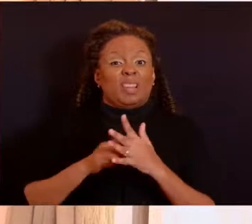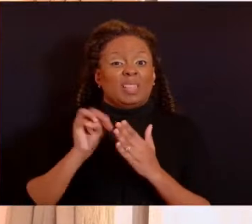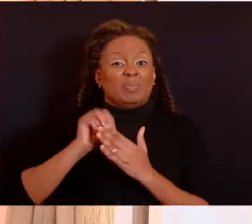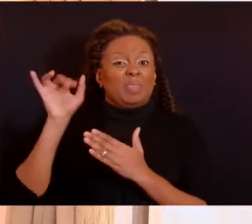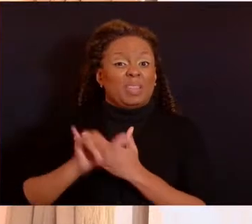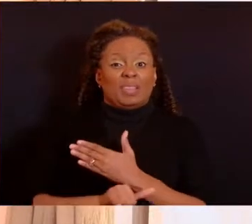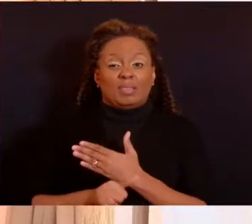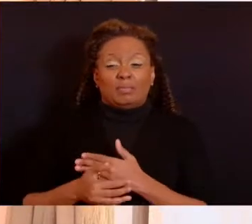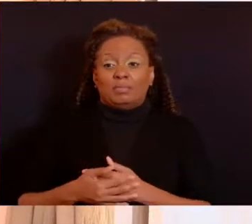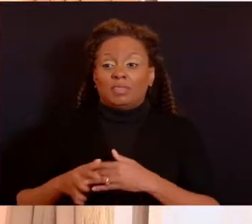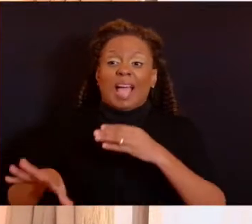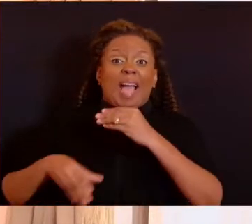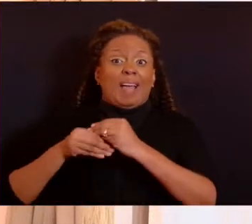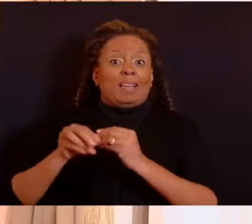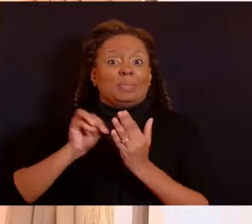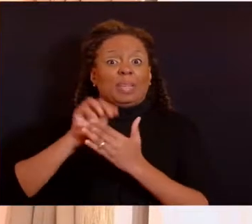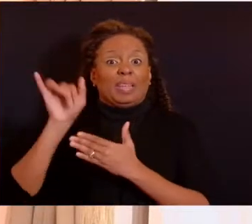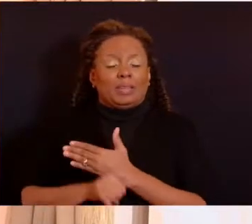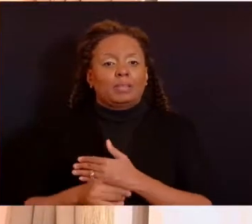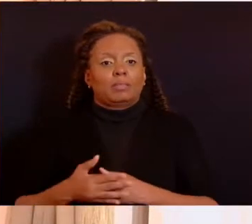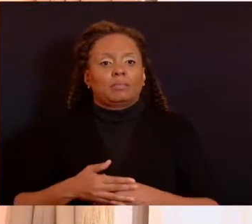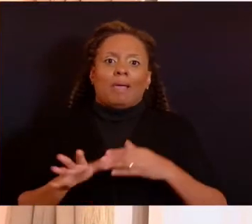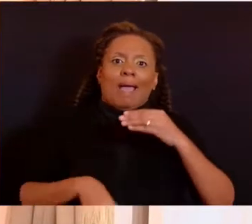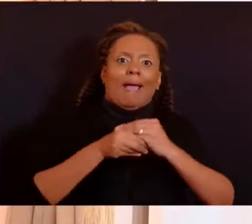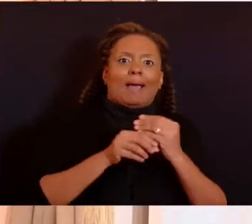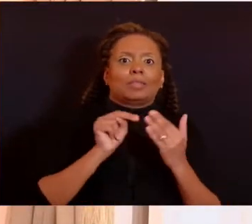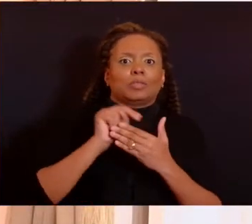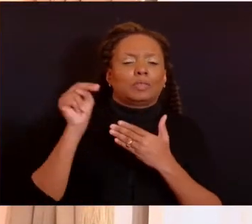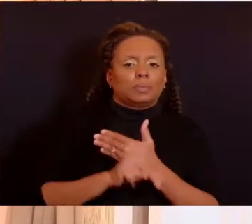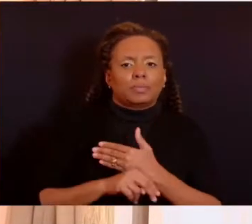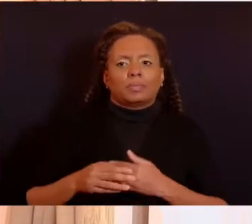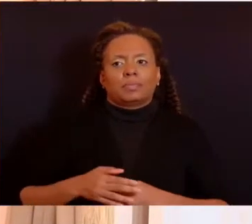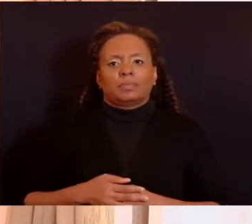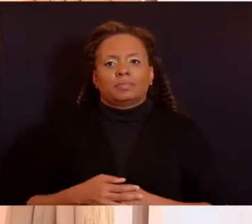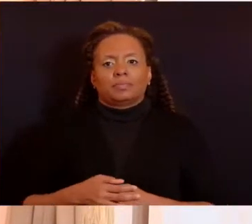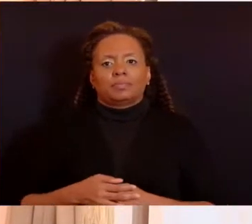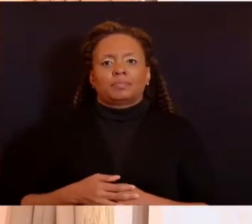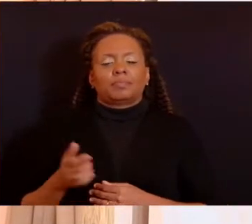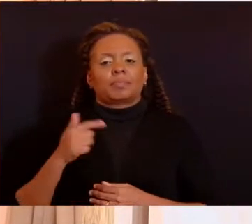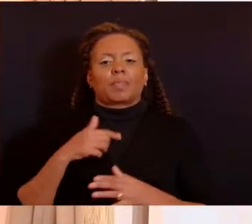it's ironic because yesterday I did a session with the managing